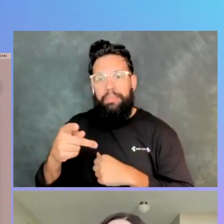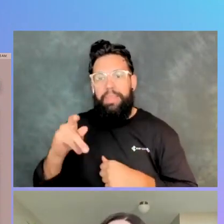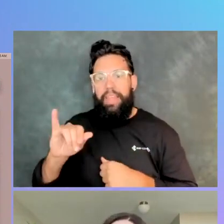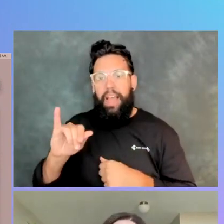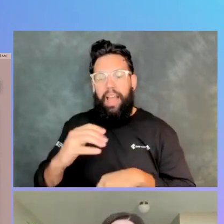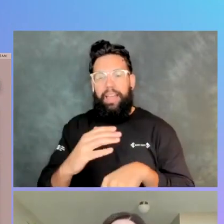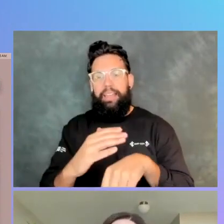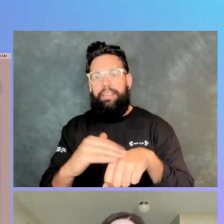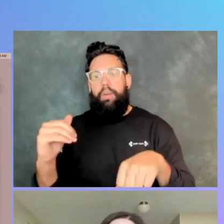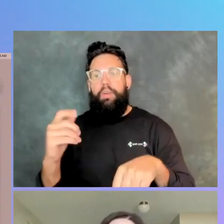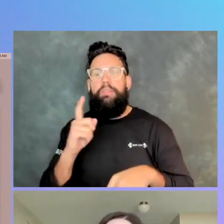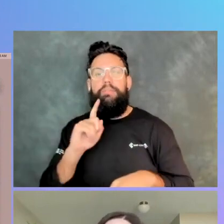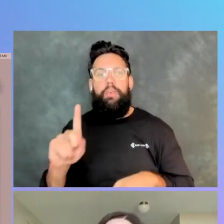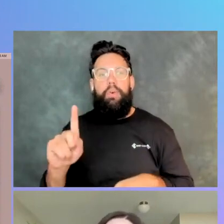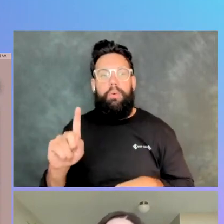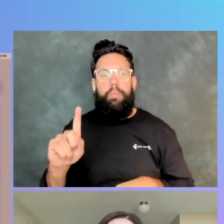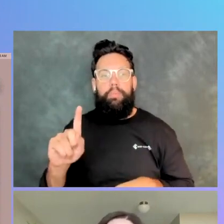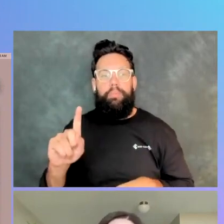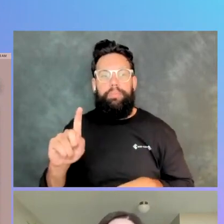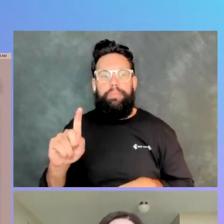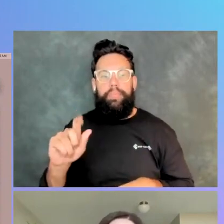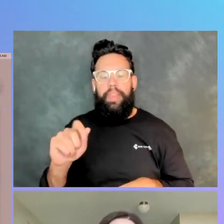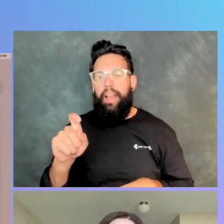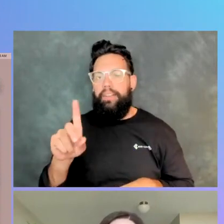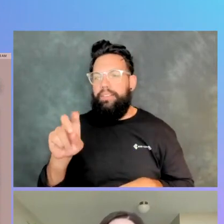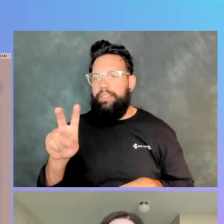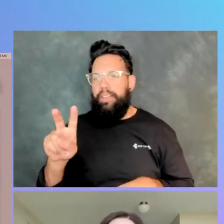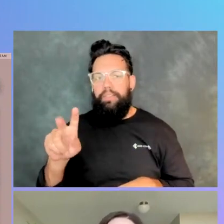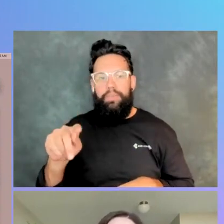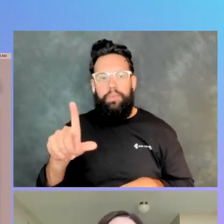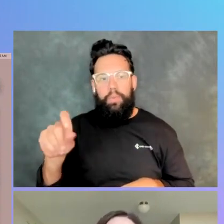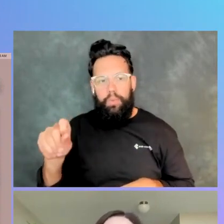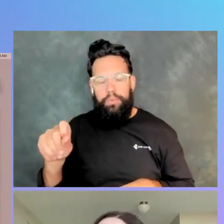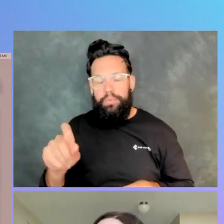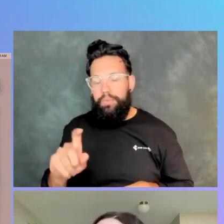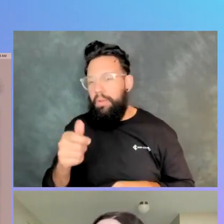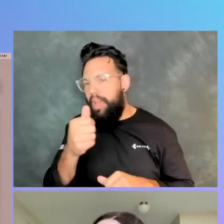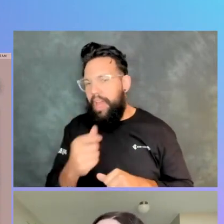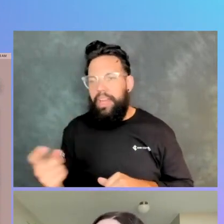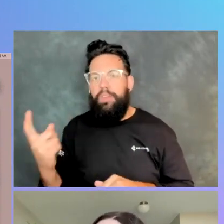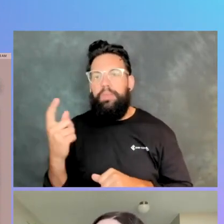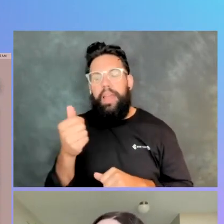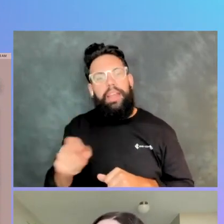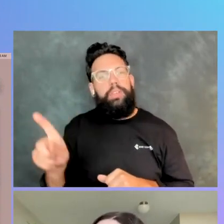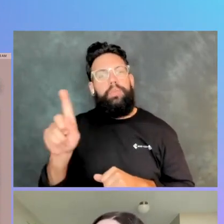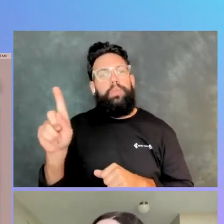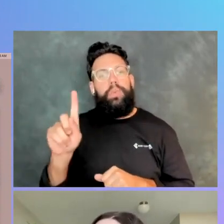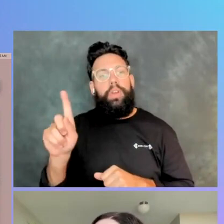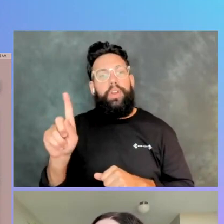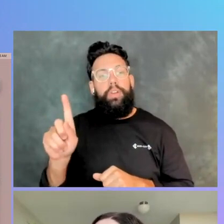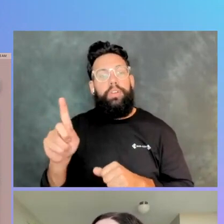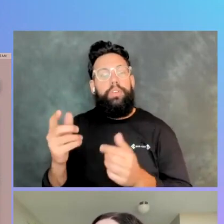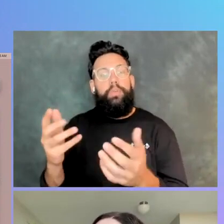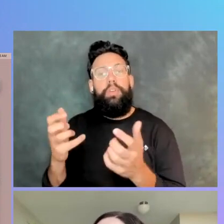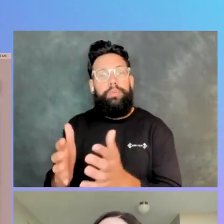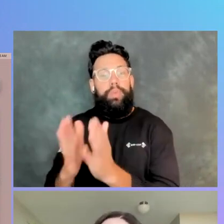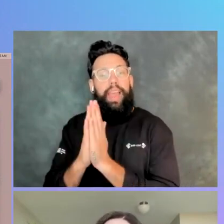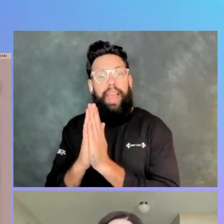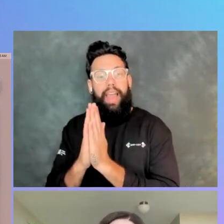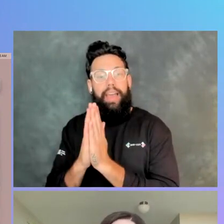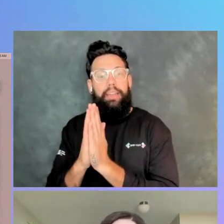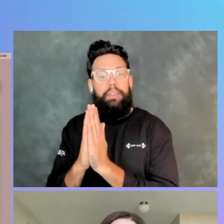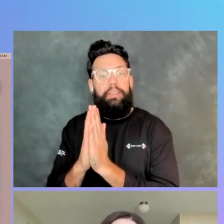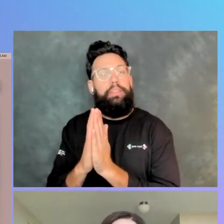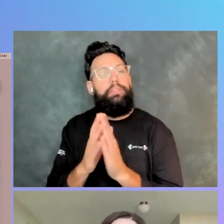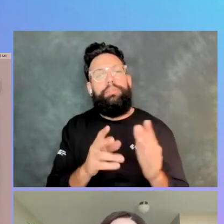your existing Appium tests, and any place that you want to add an accessibility scan, you can just call get page source. So get page